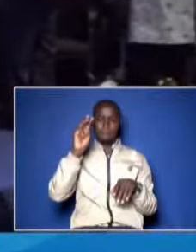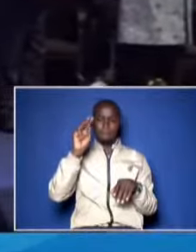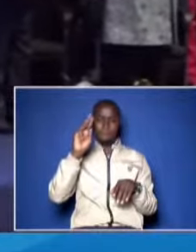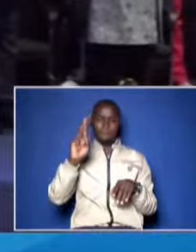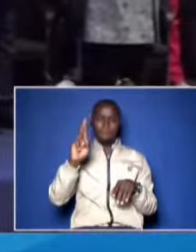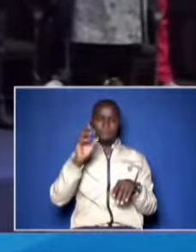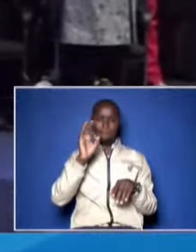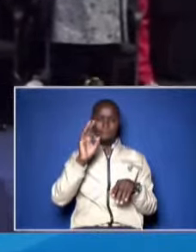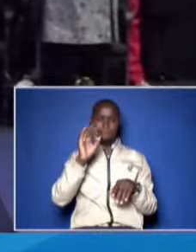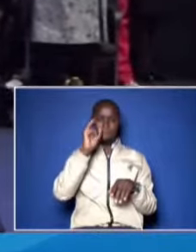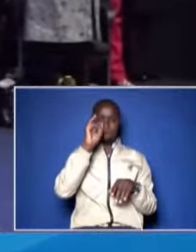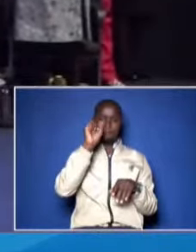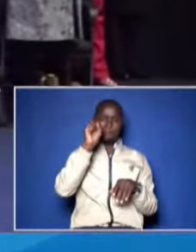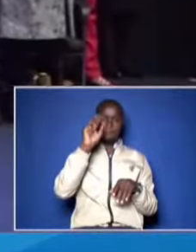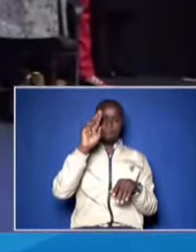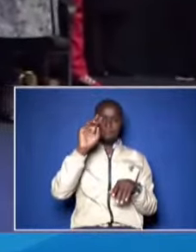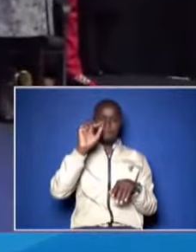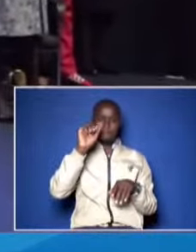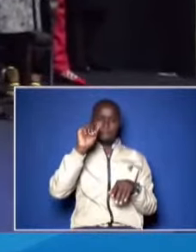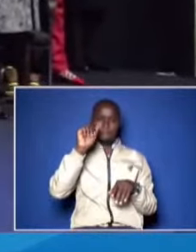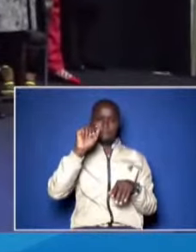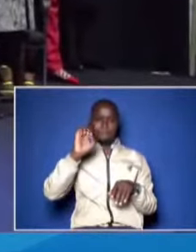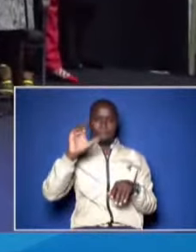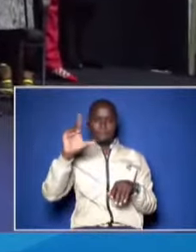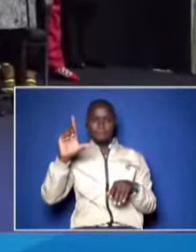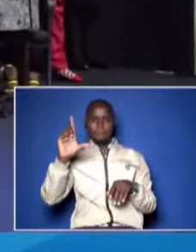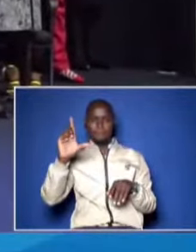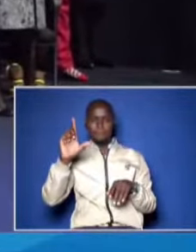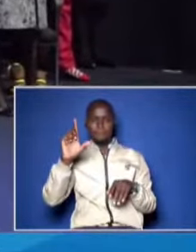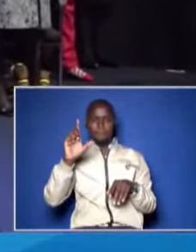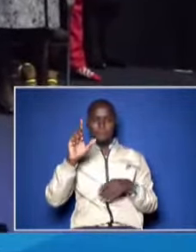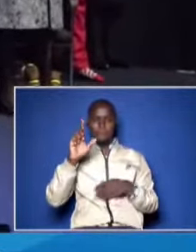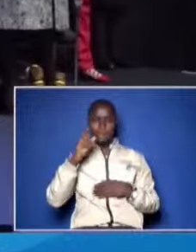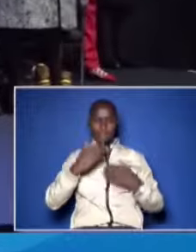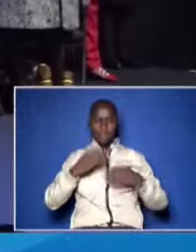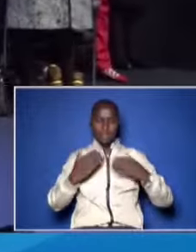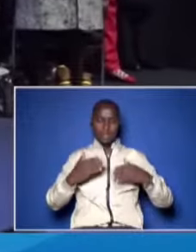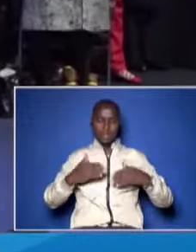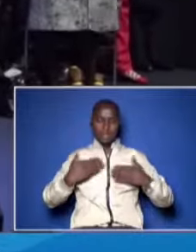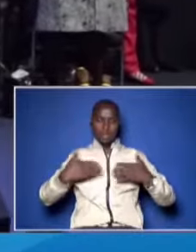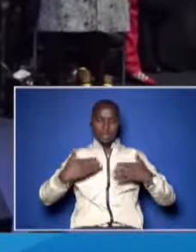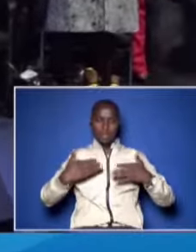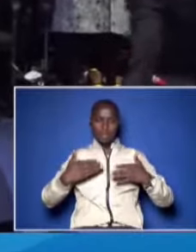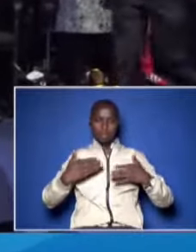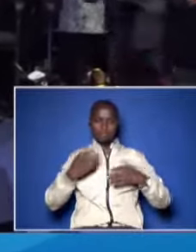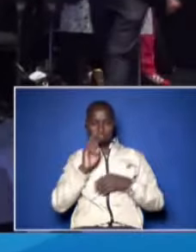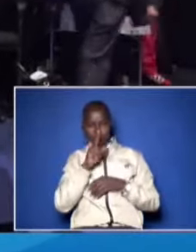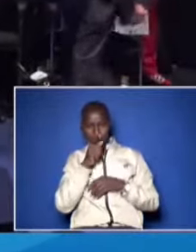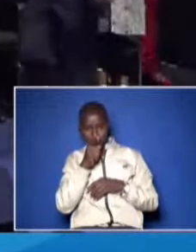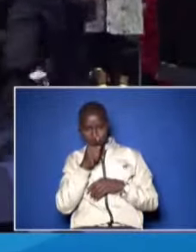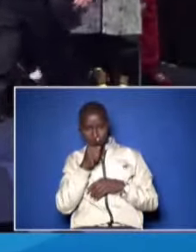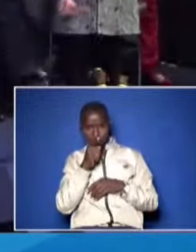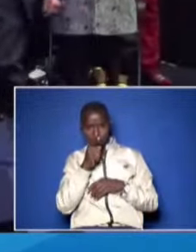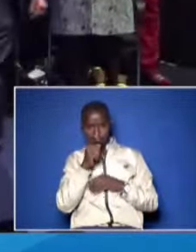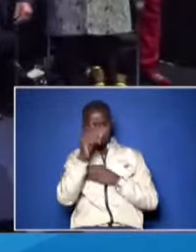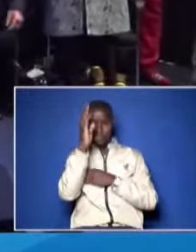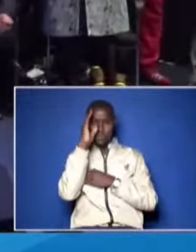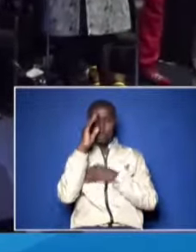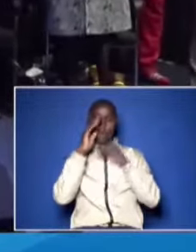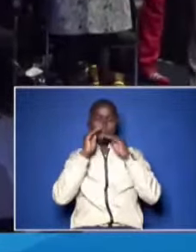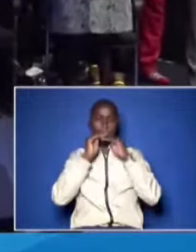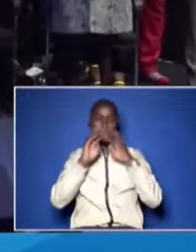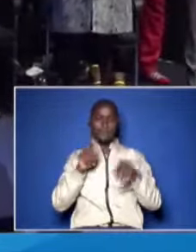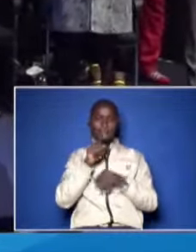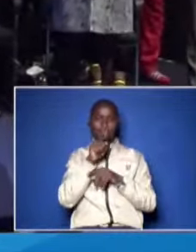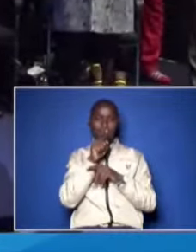come Mr L I'm glad to meet you God bless you